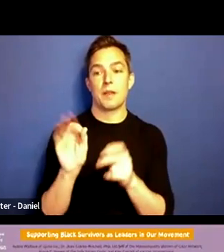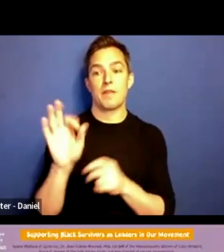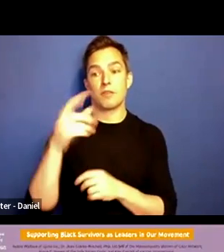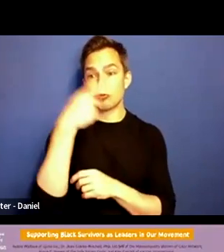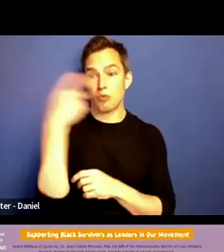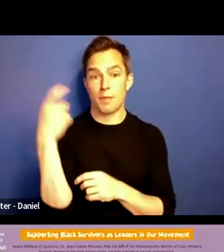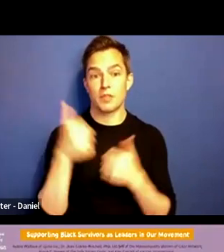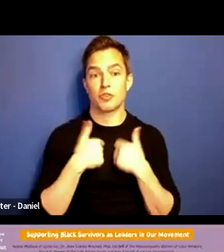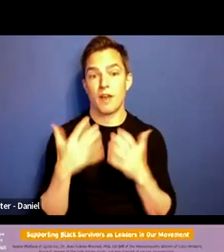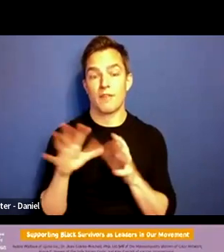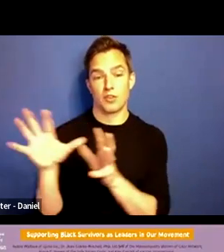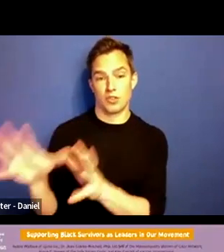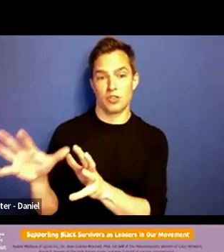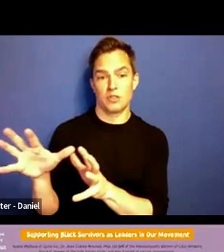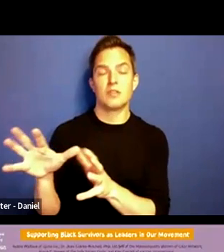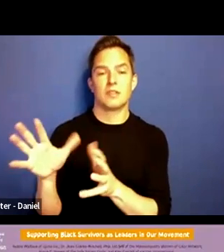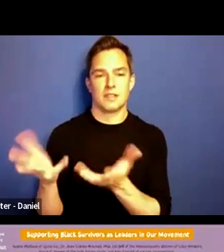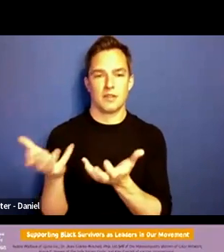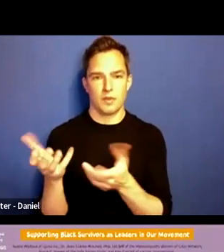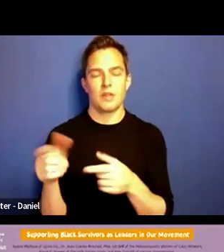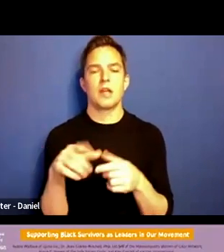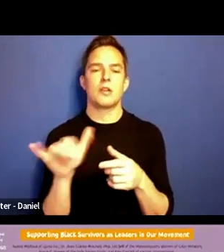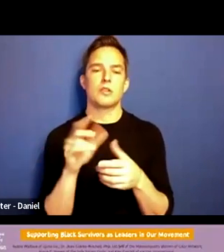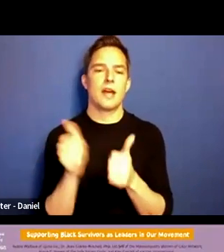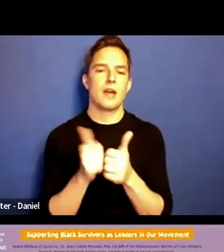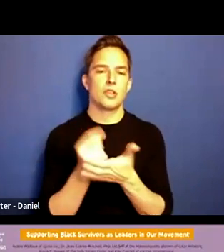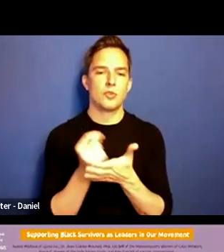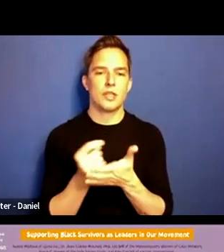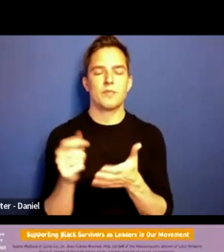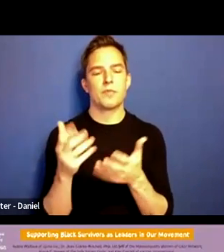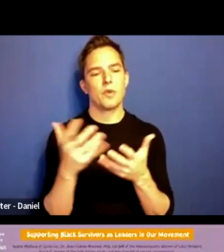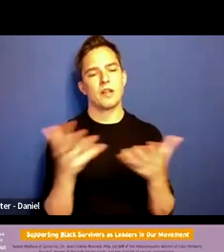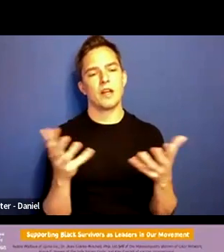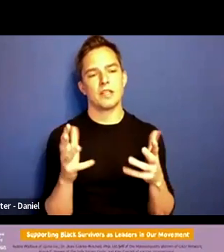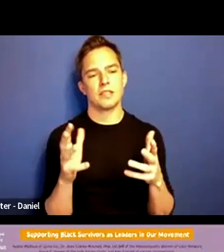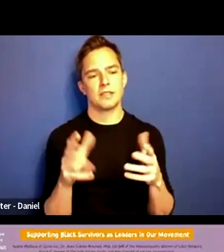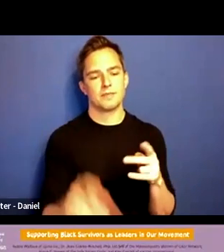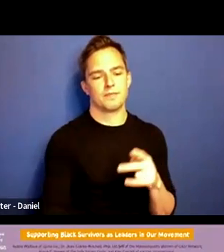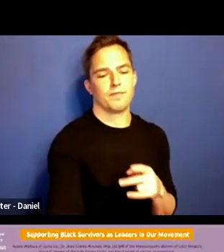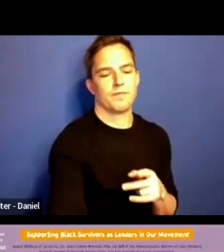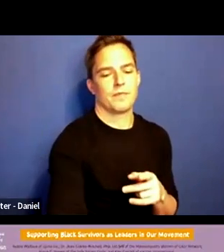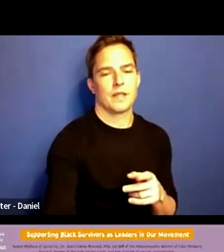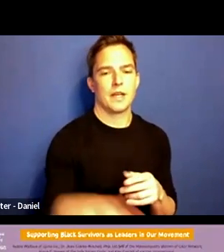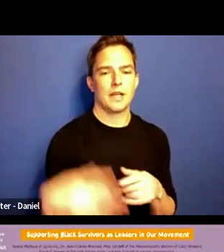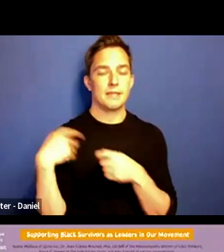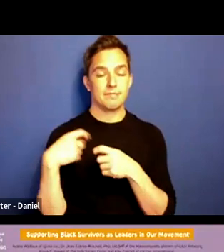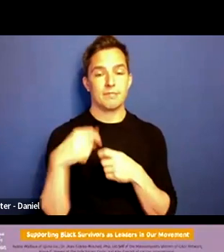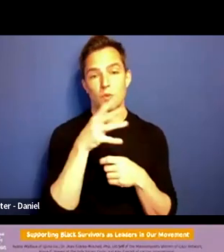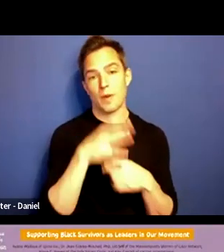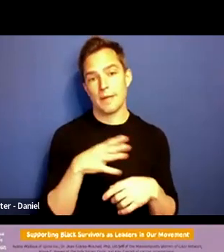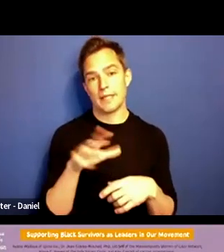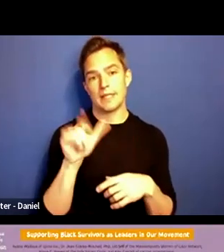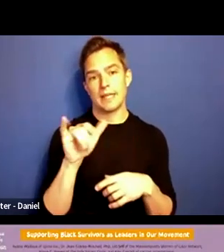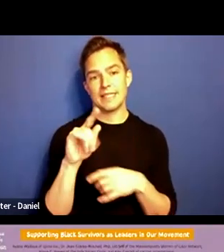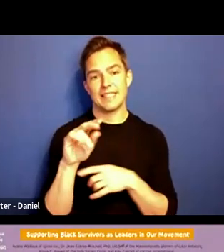survivors, and also get to know how the system treated Black women. And we had a lot of Latina women who were survivors, and how they didn't treat them right, how they didn't believe